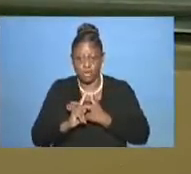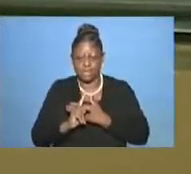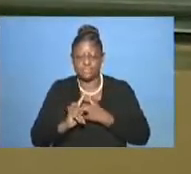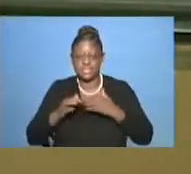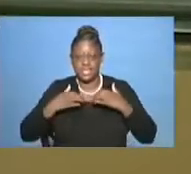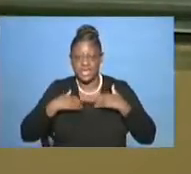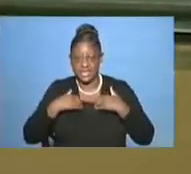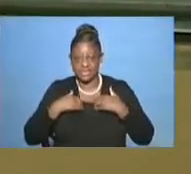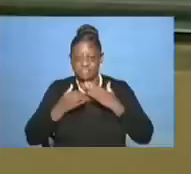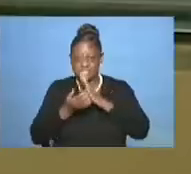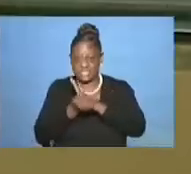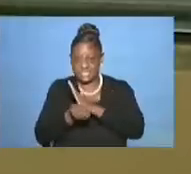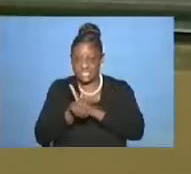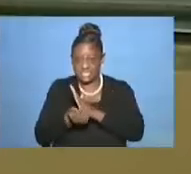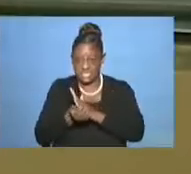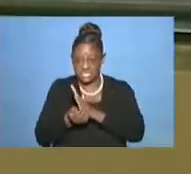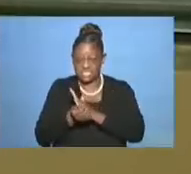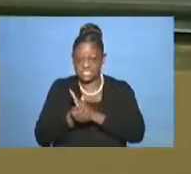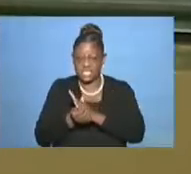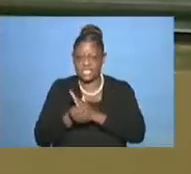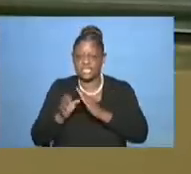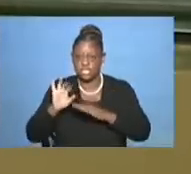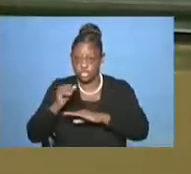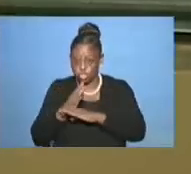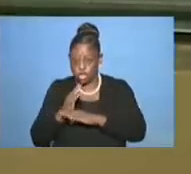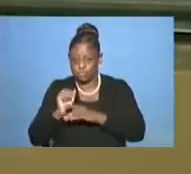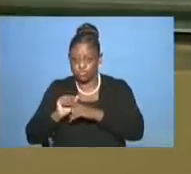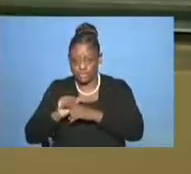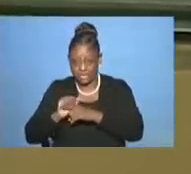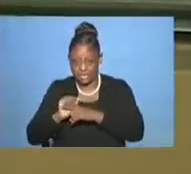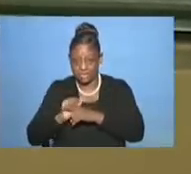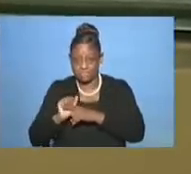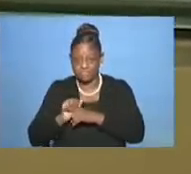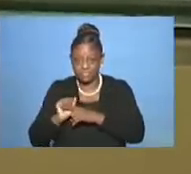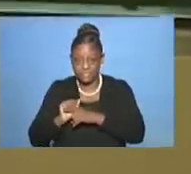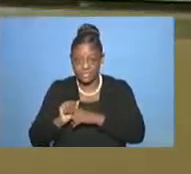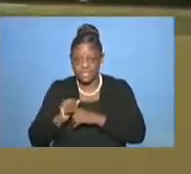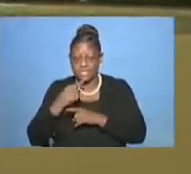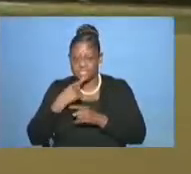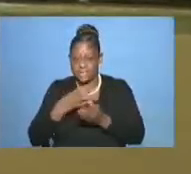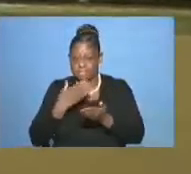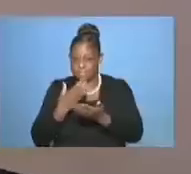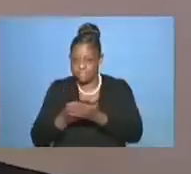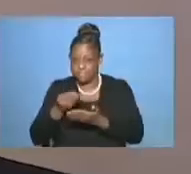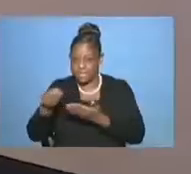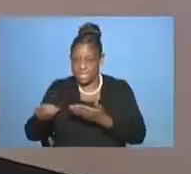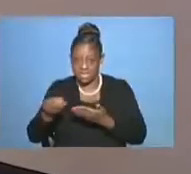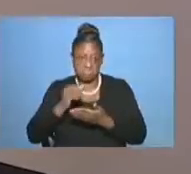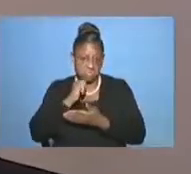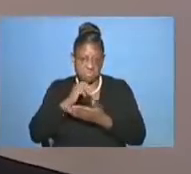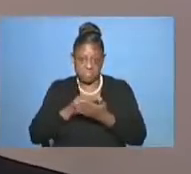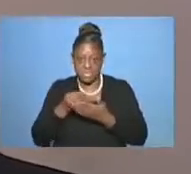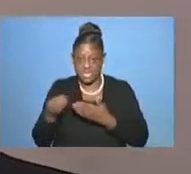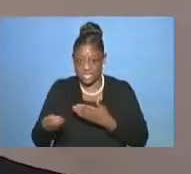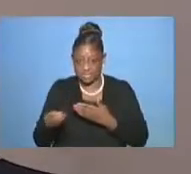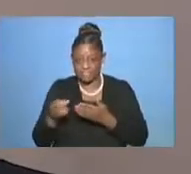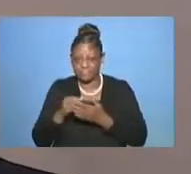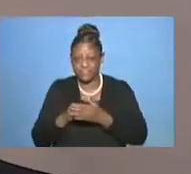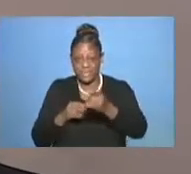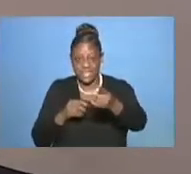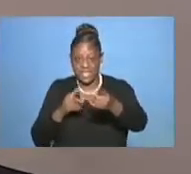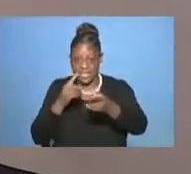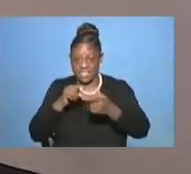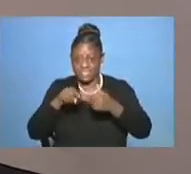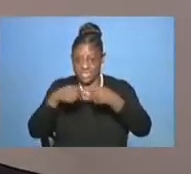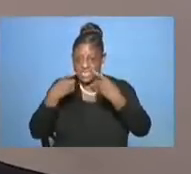of skills-based on-the-job training that is required, paid, unpaid, whatever they find. St. Leo offers a array of different